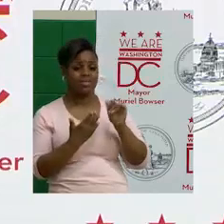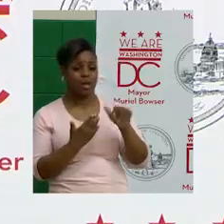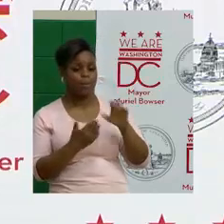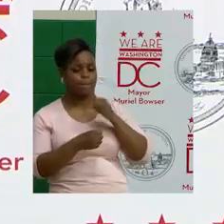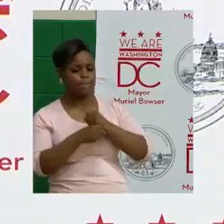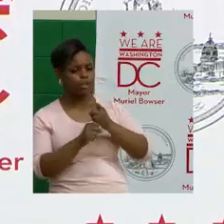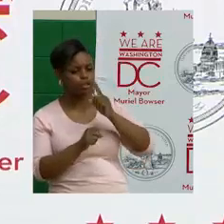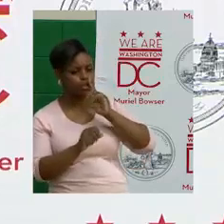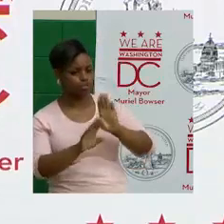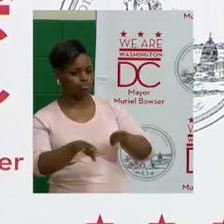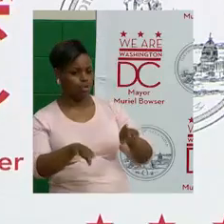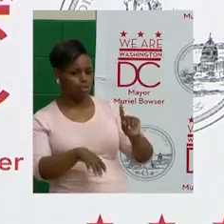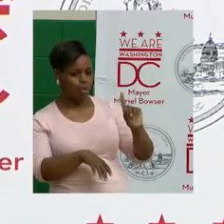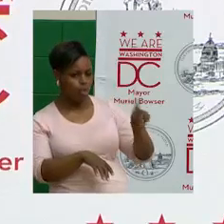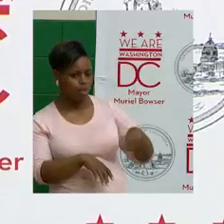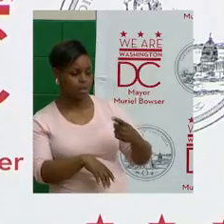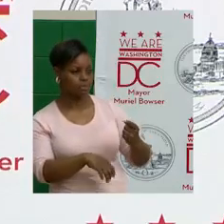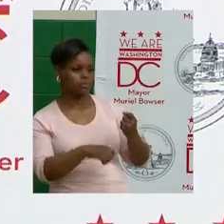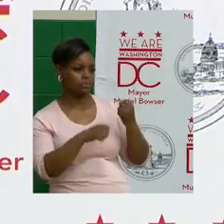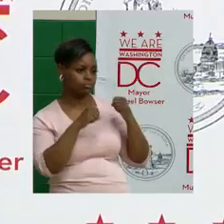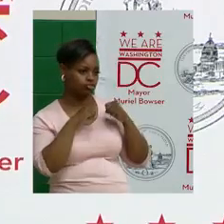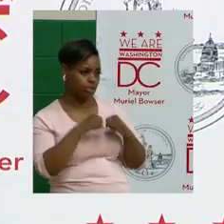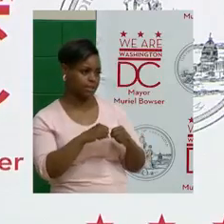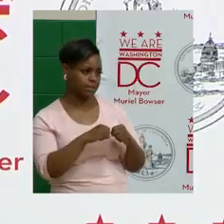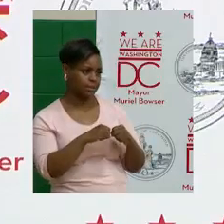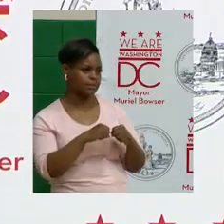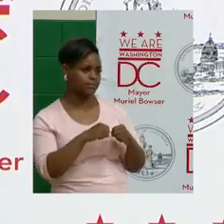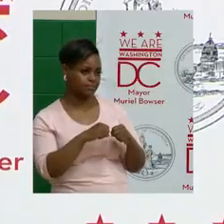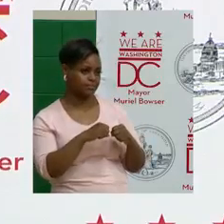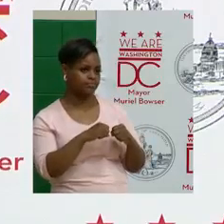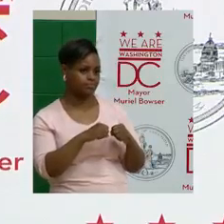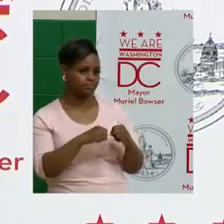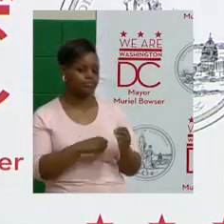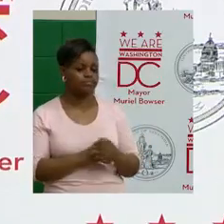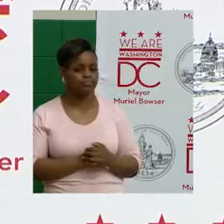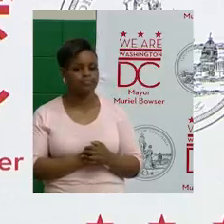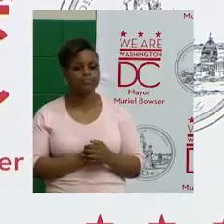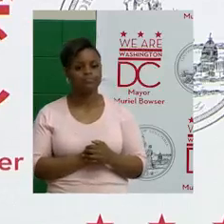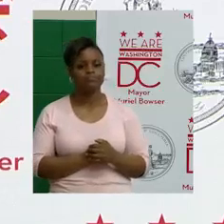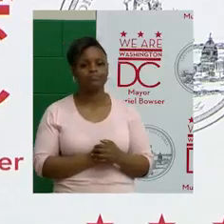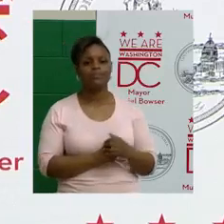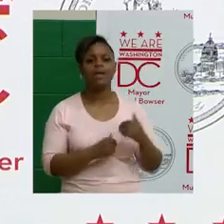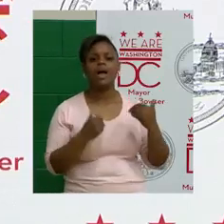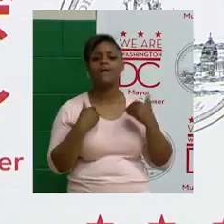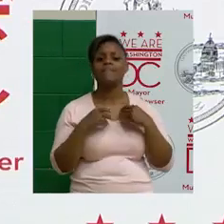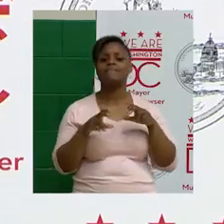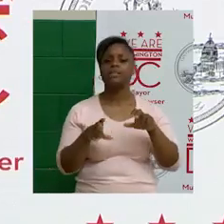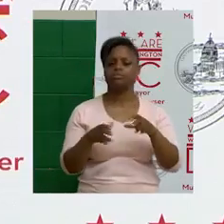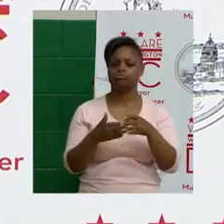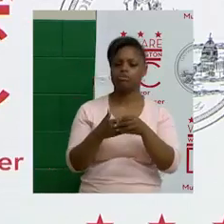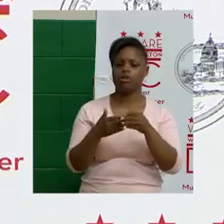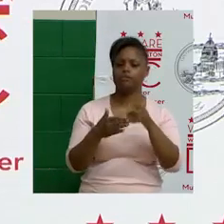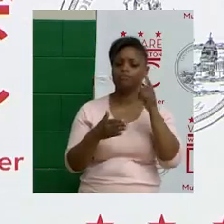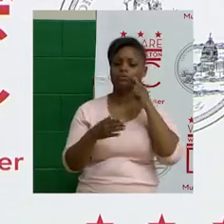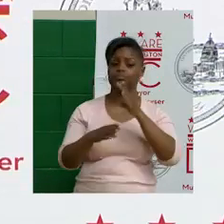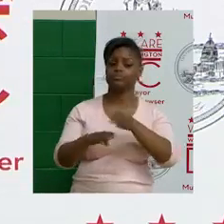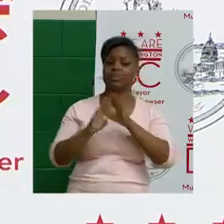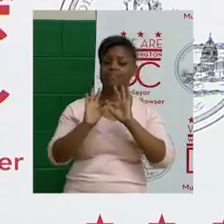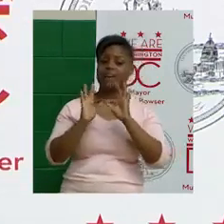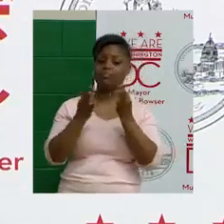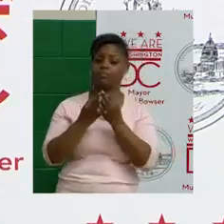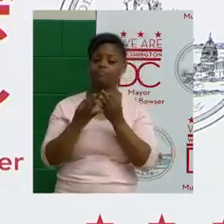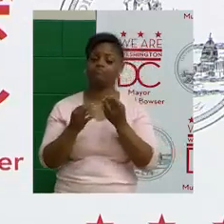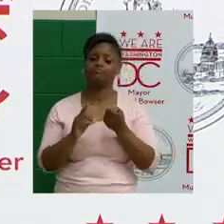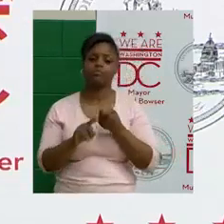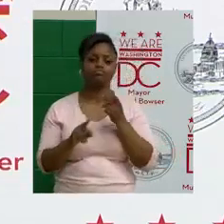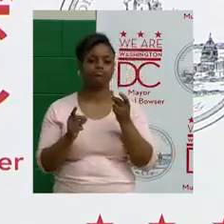are always protected in the grant process. We have invested dollars to prevent families from suddenly